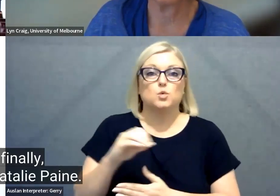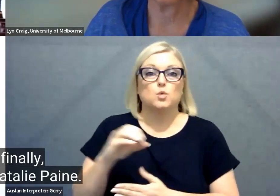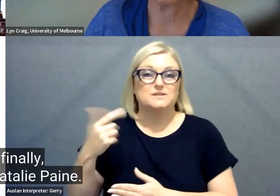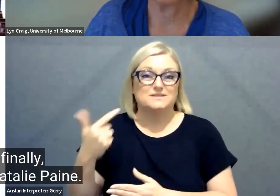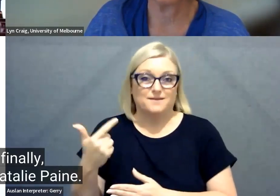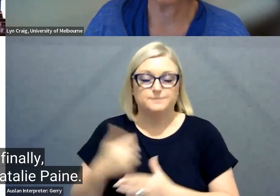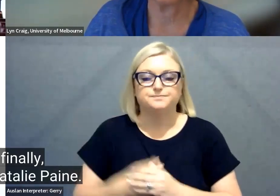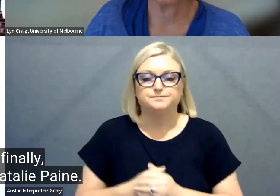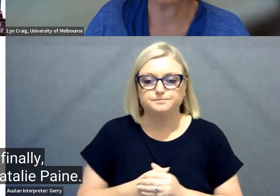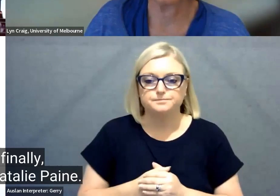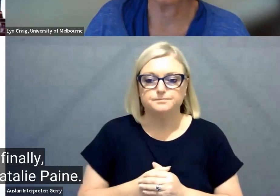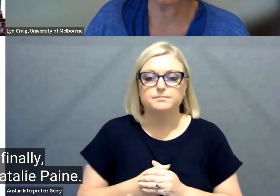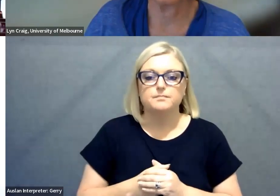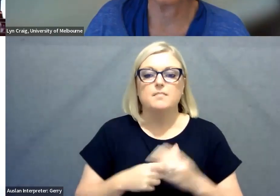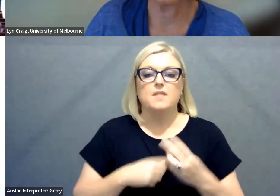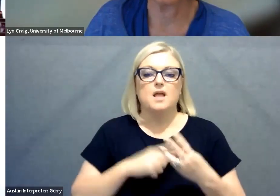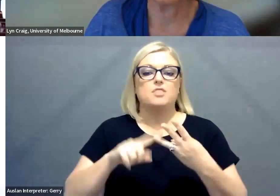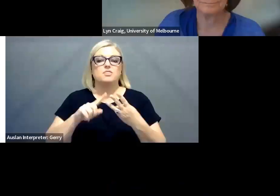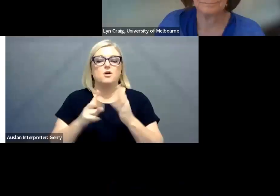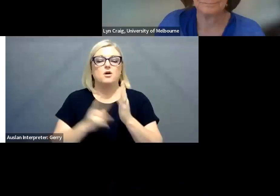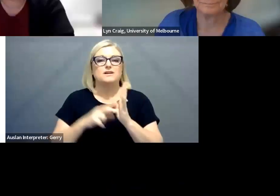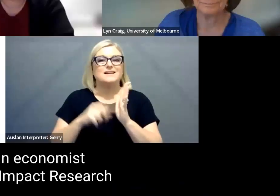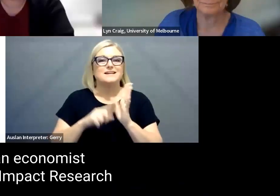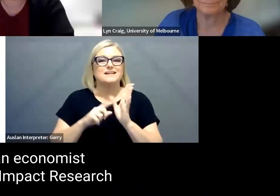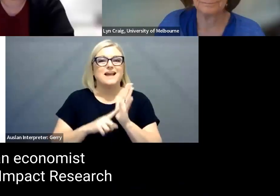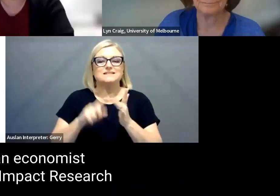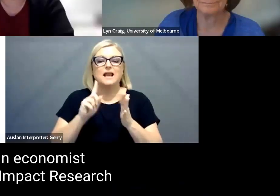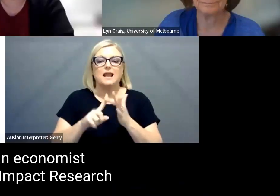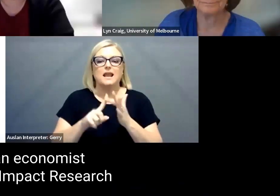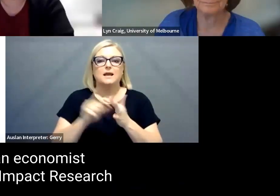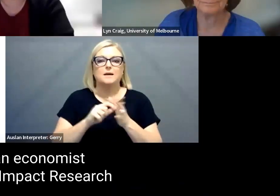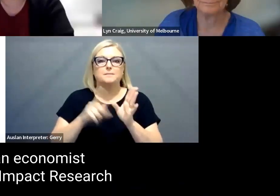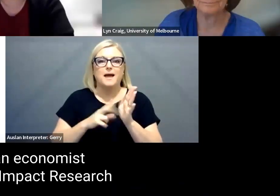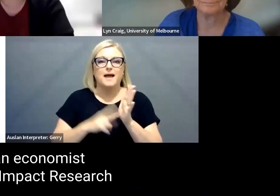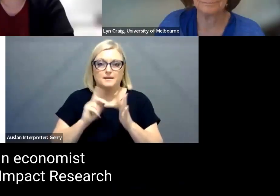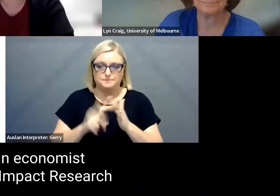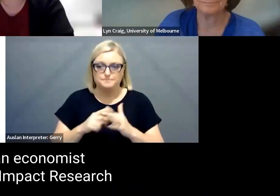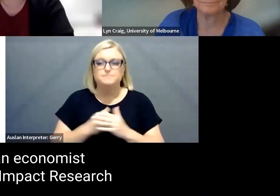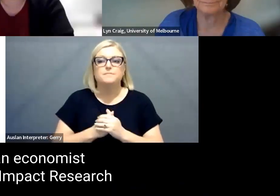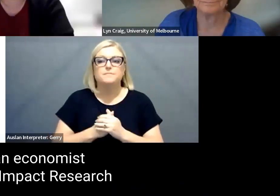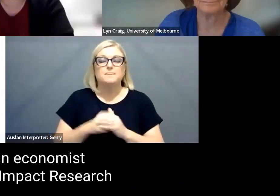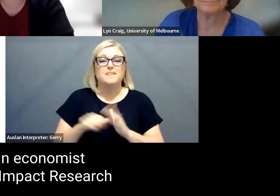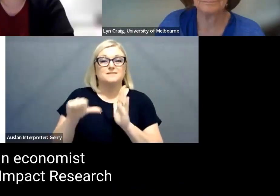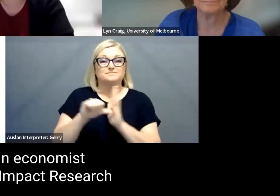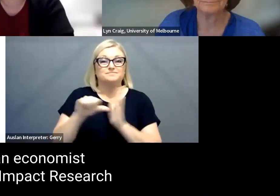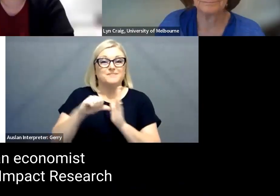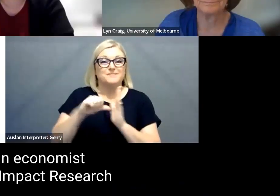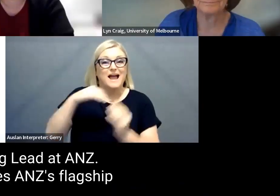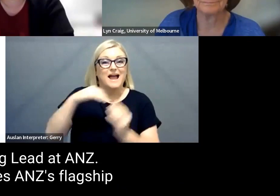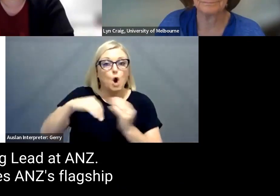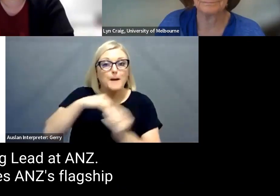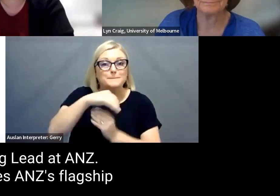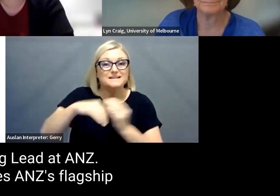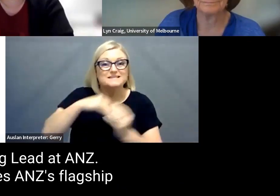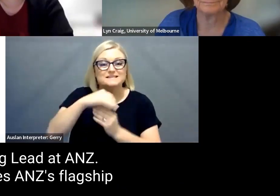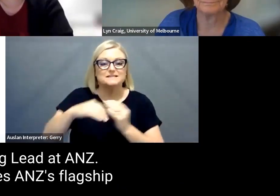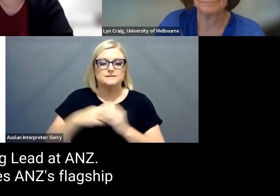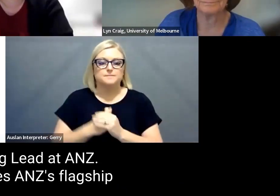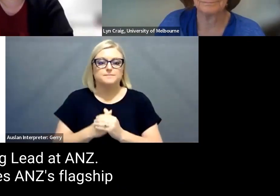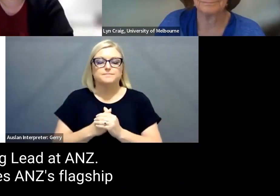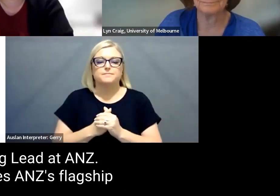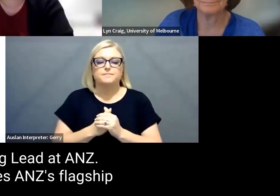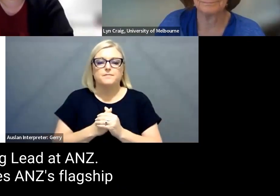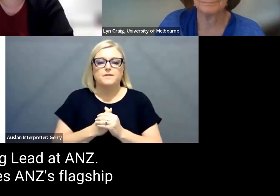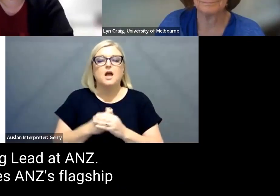And finally, we have Natalie Paine. Natalie is an economist and the social impact research and reporting lead at